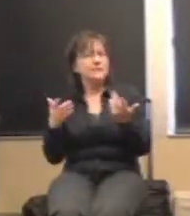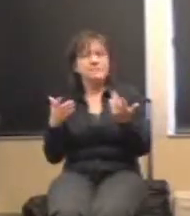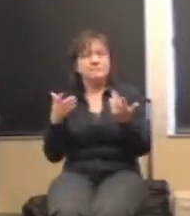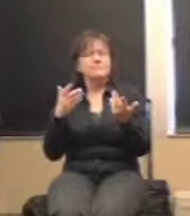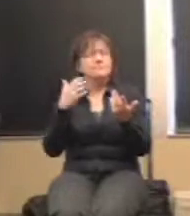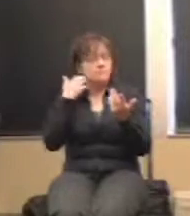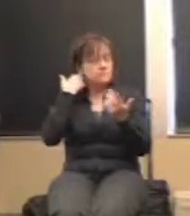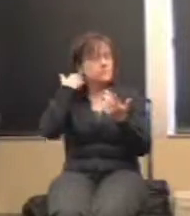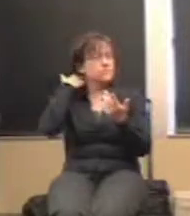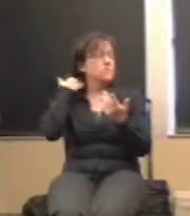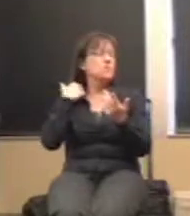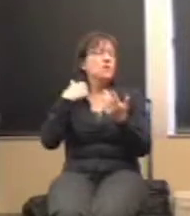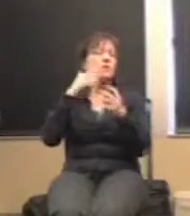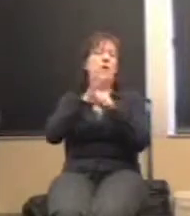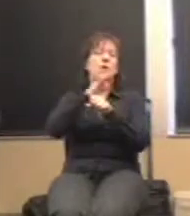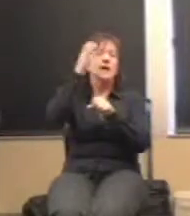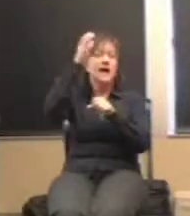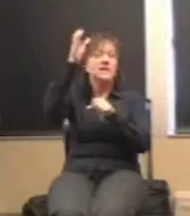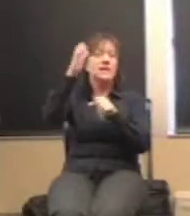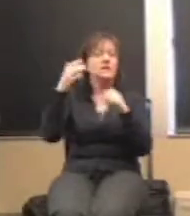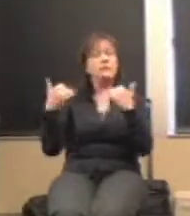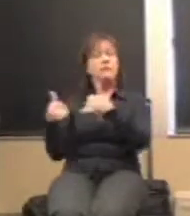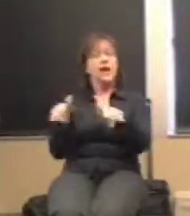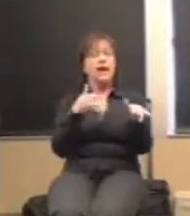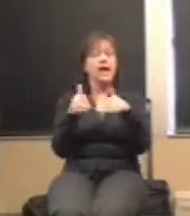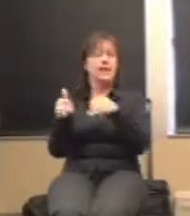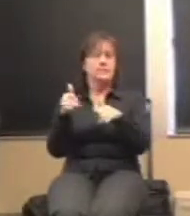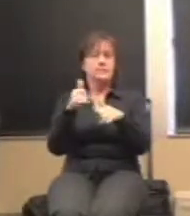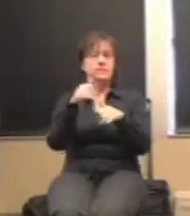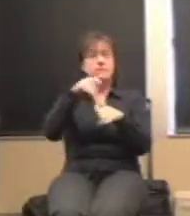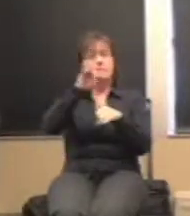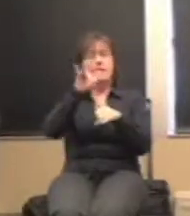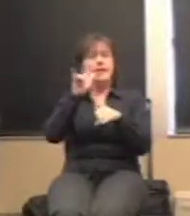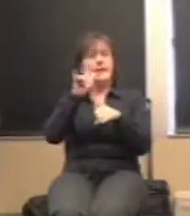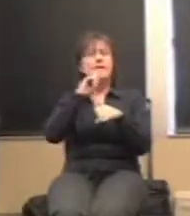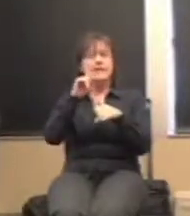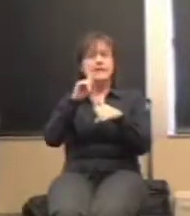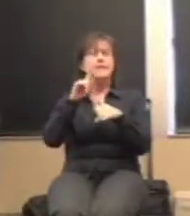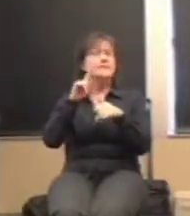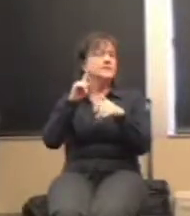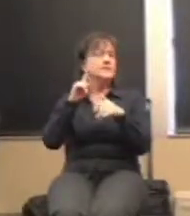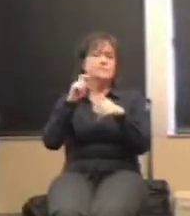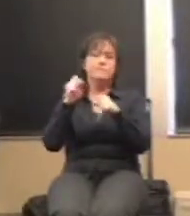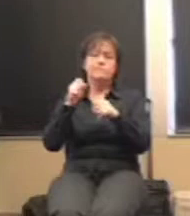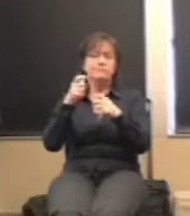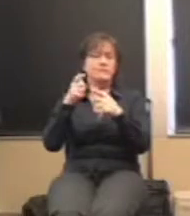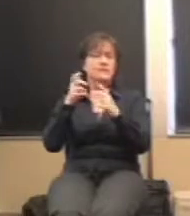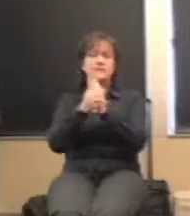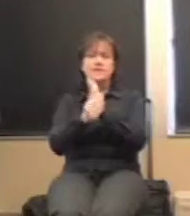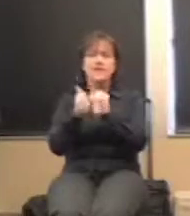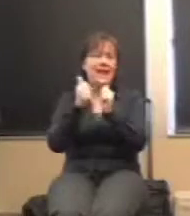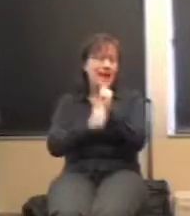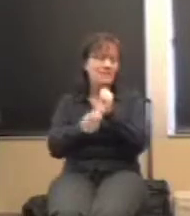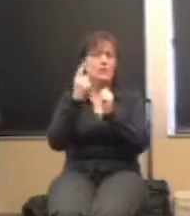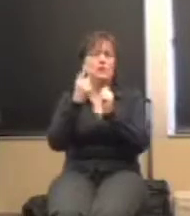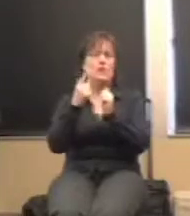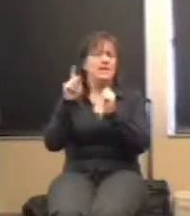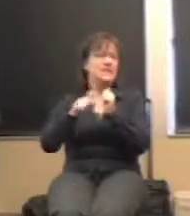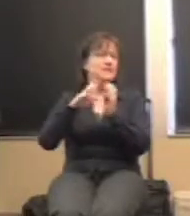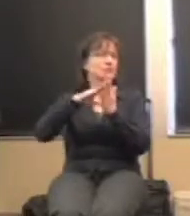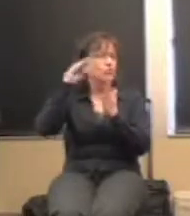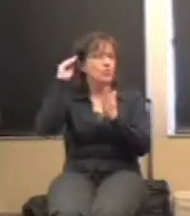of play came from. And play is a pivotal skill. It's a skill that every single person needs to